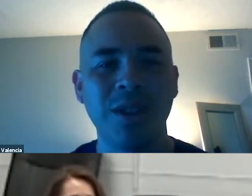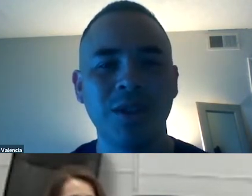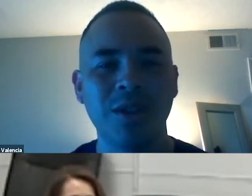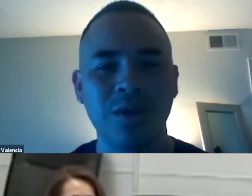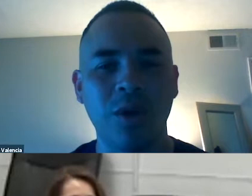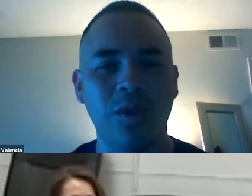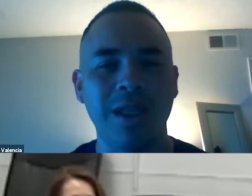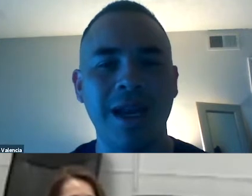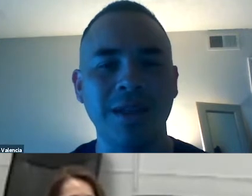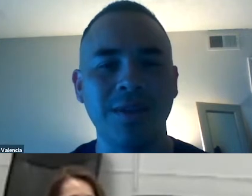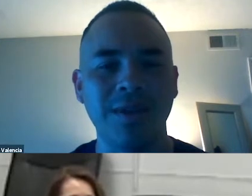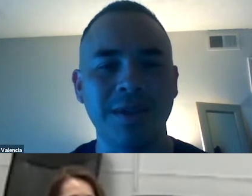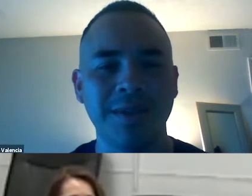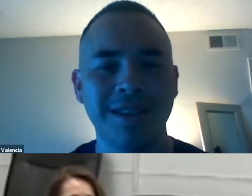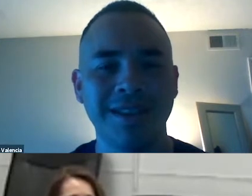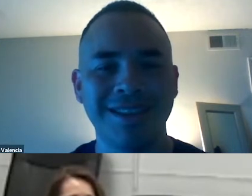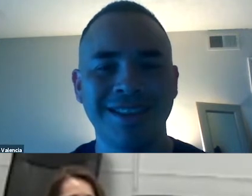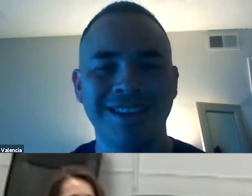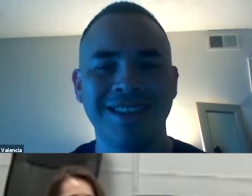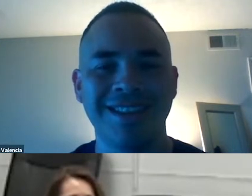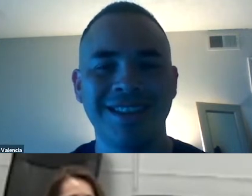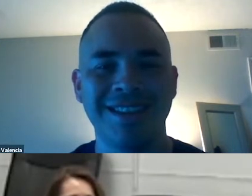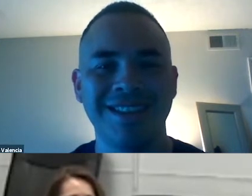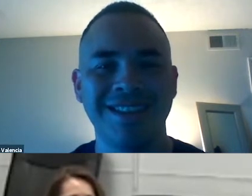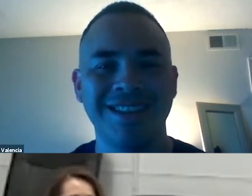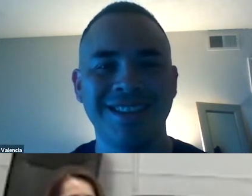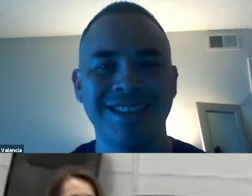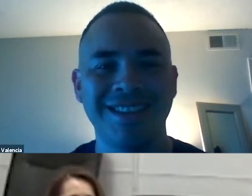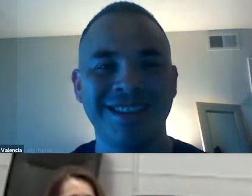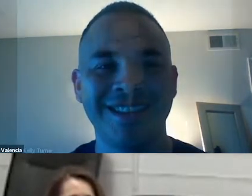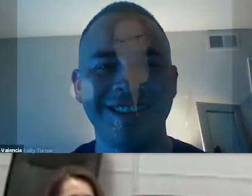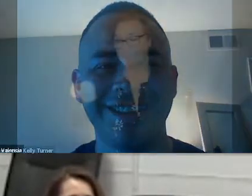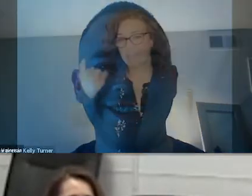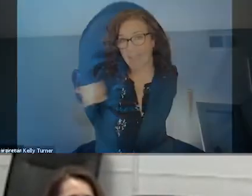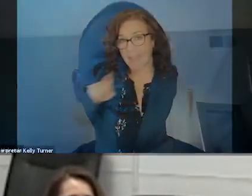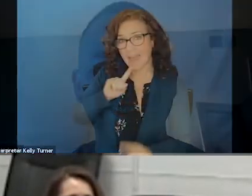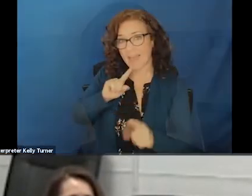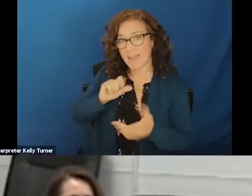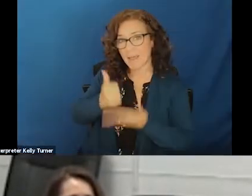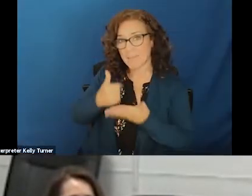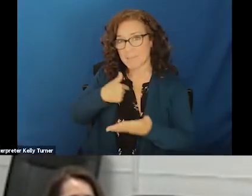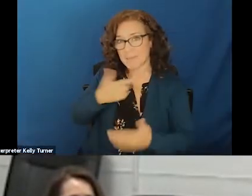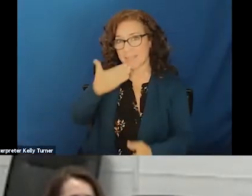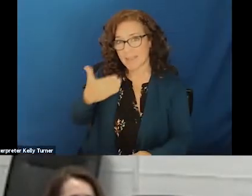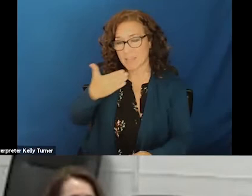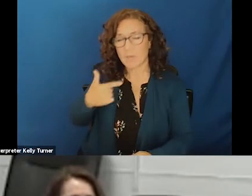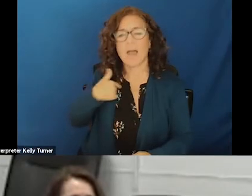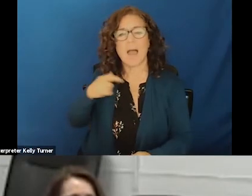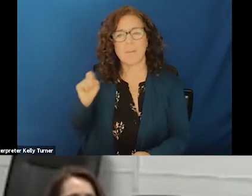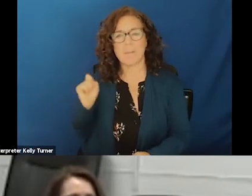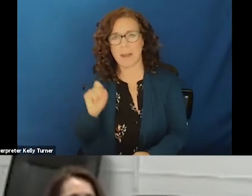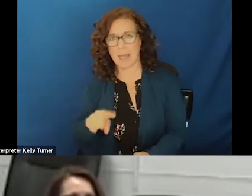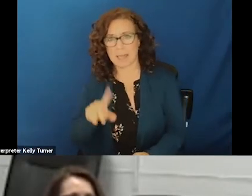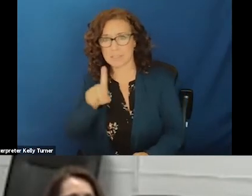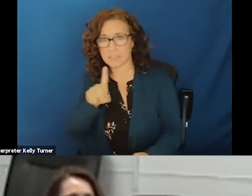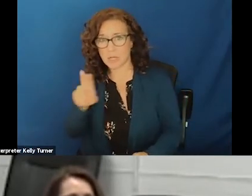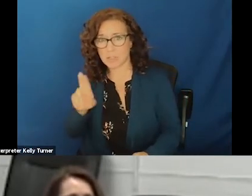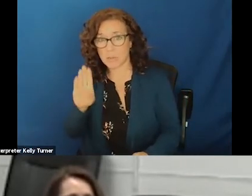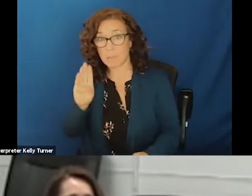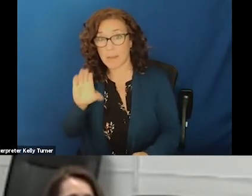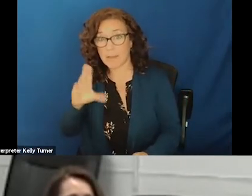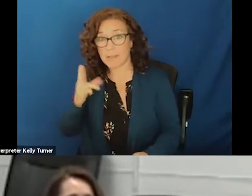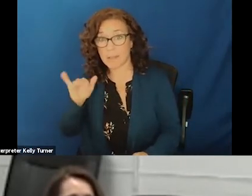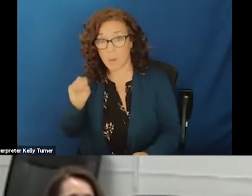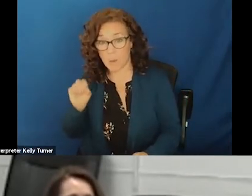Any other questions? So hopefully that answers them. That answers my question. Thank you. And then I have a question for Dr. Becchio. In the proposal, it